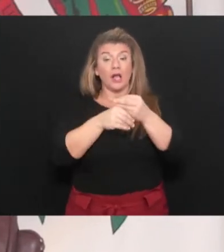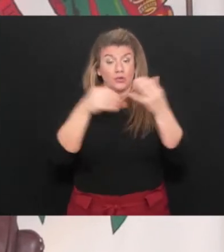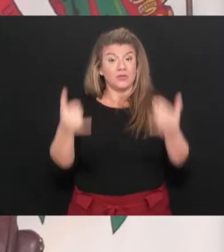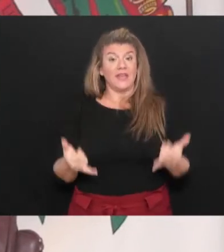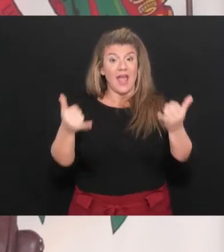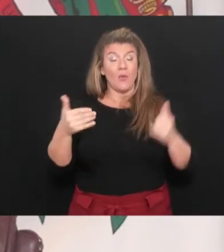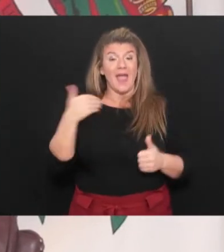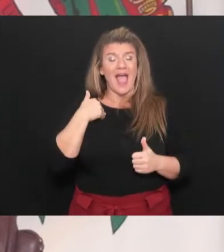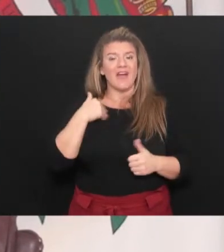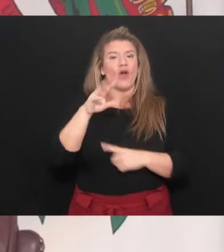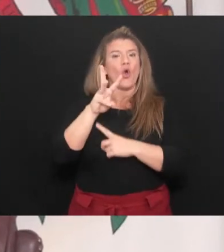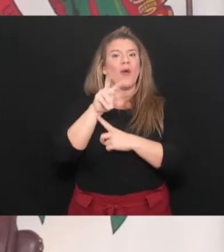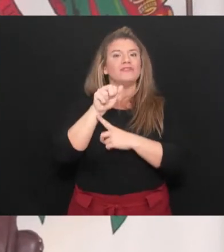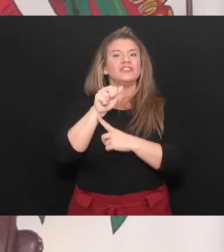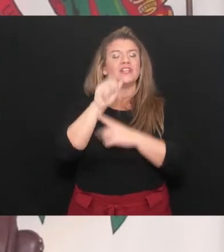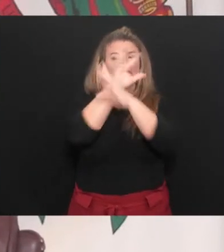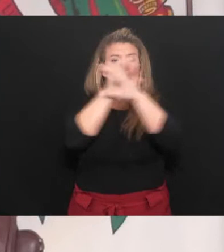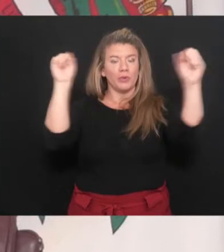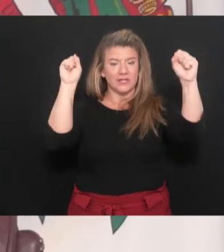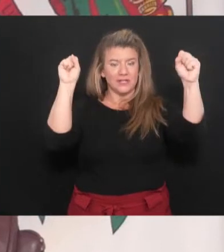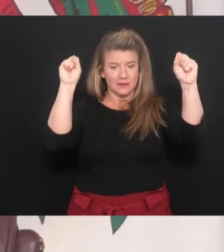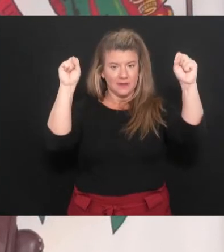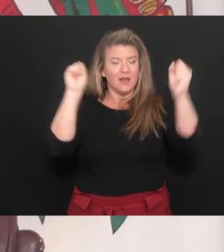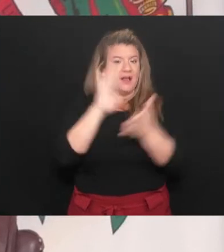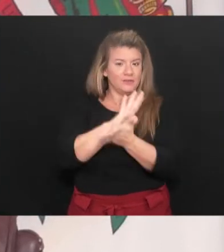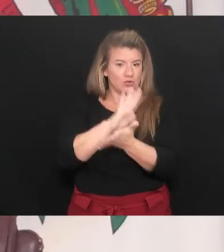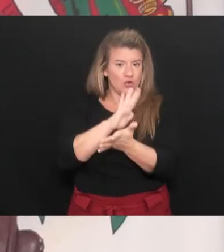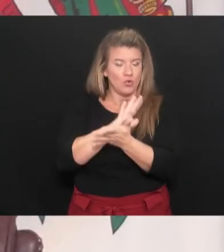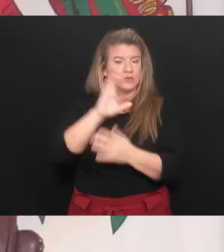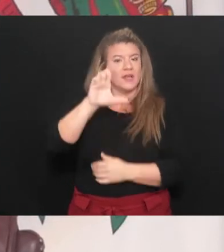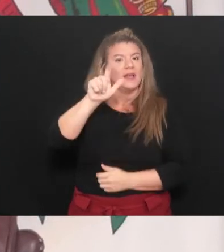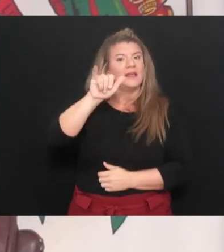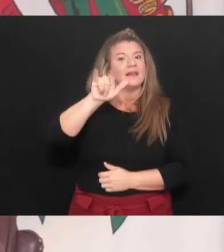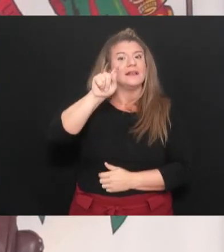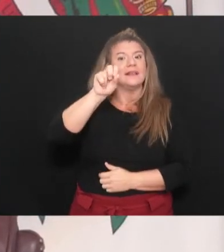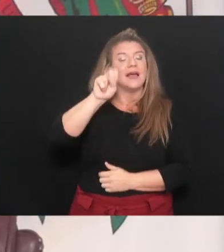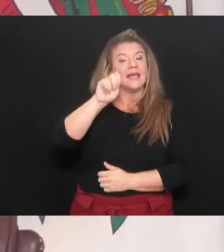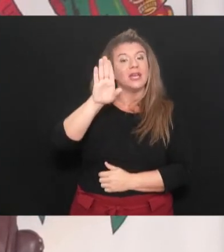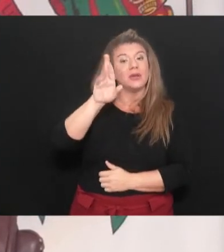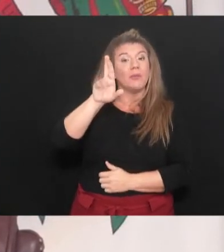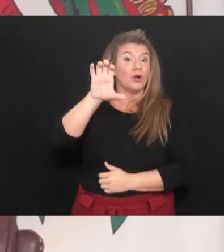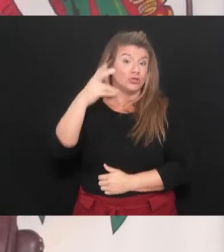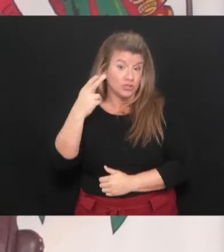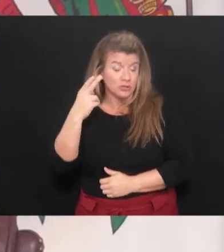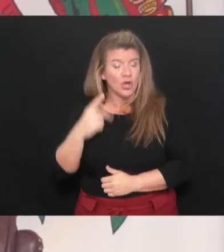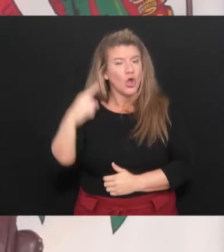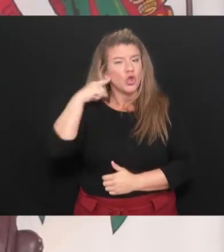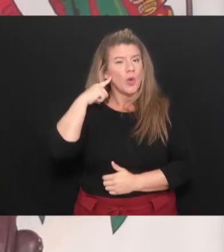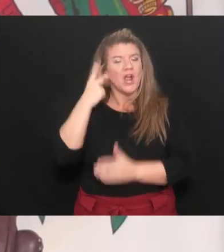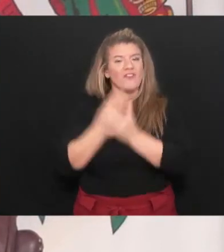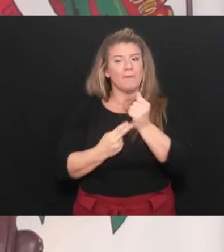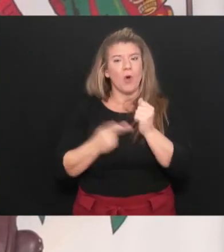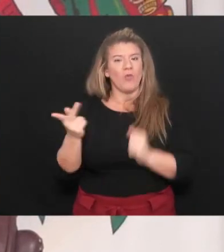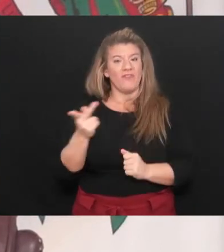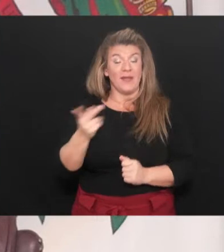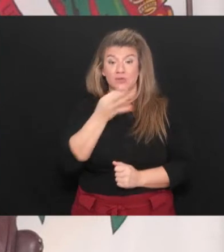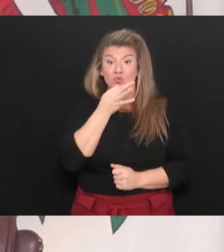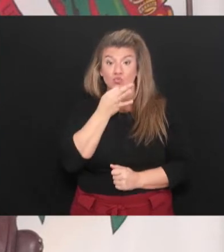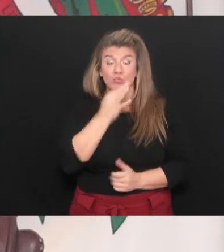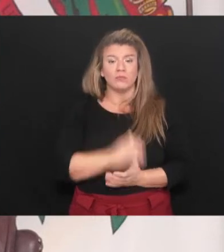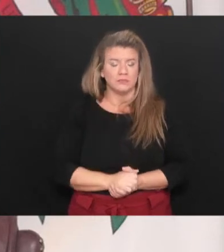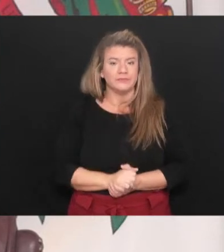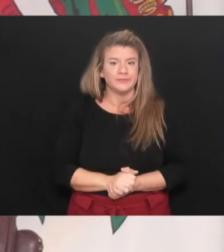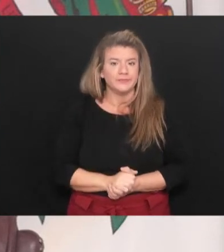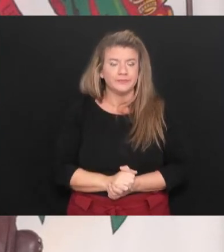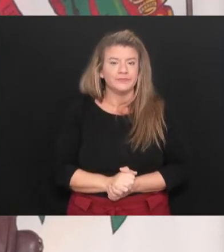today by our West Virginia Superintendent of Schools, Clayton Birch. And you'll hear from both of them very shortly. I want